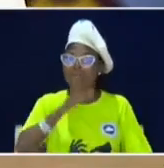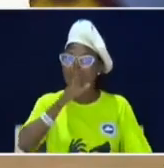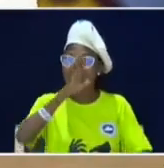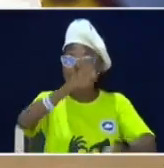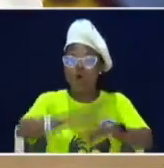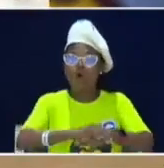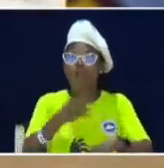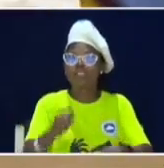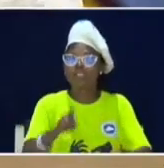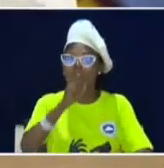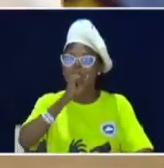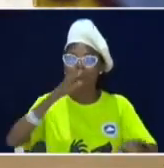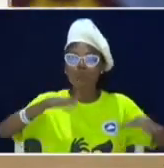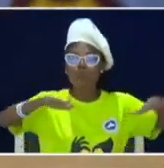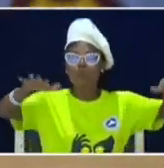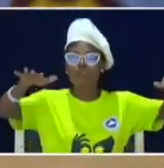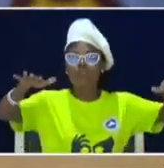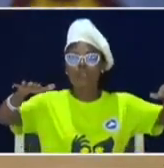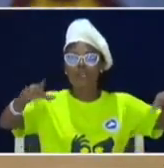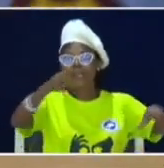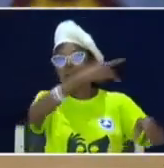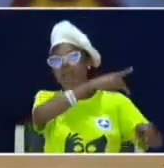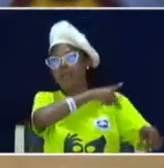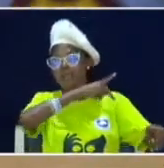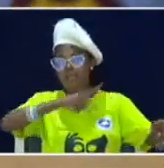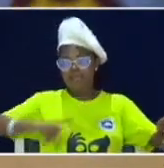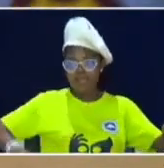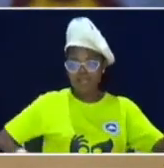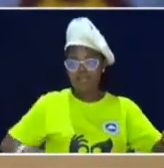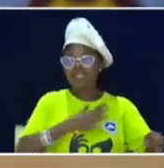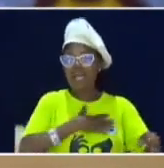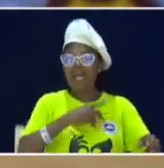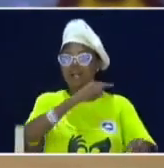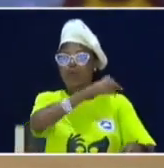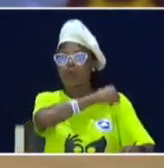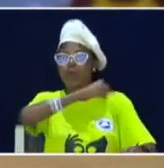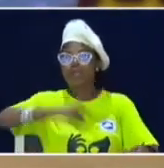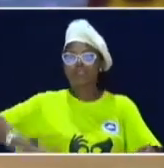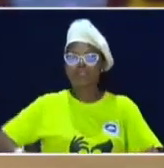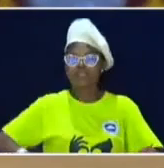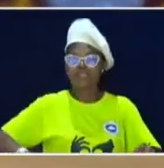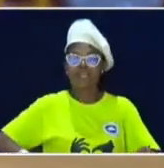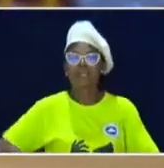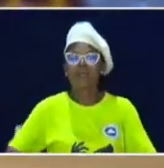Kings and queens gather only in high places.